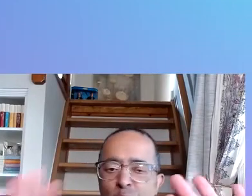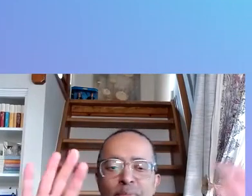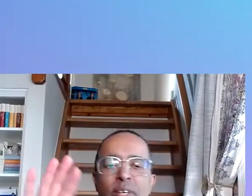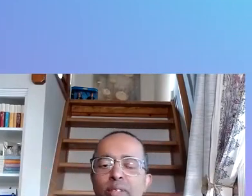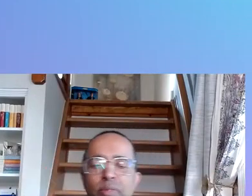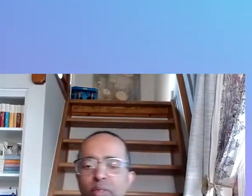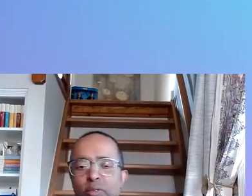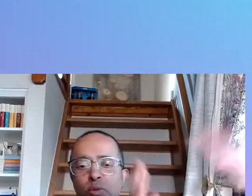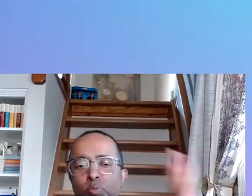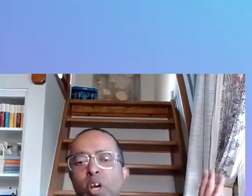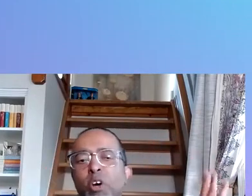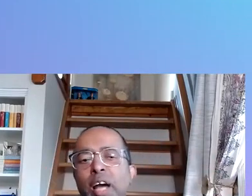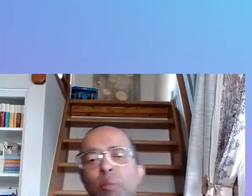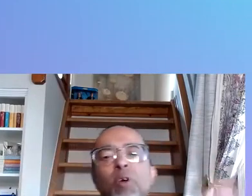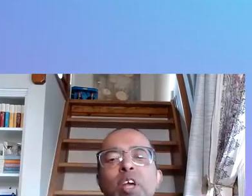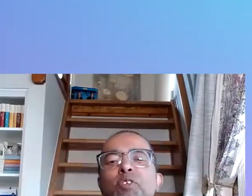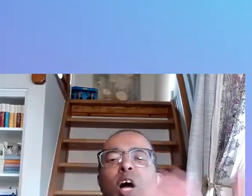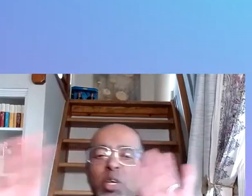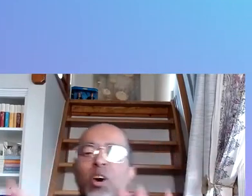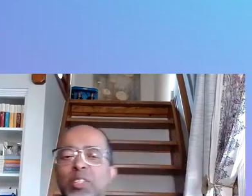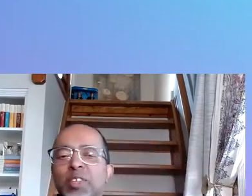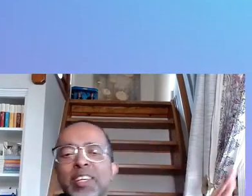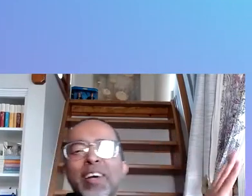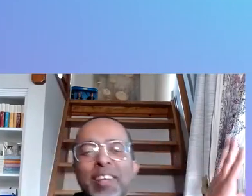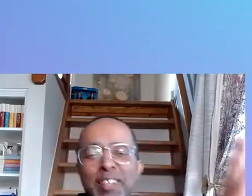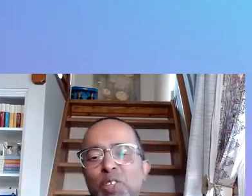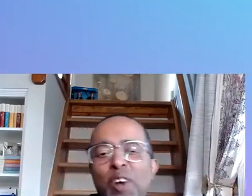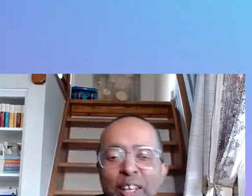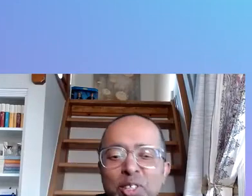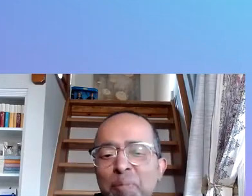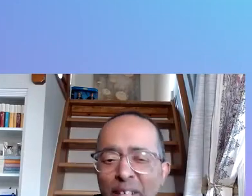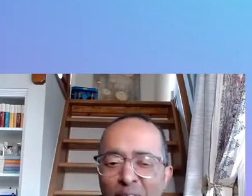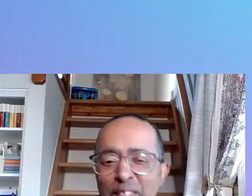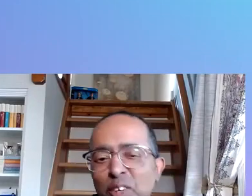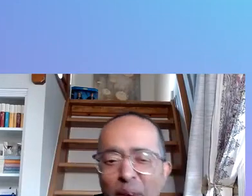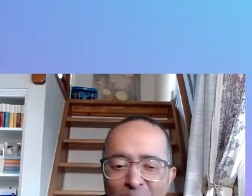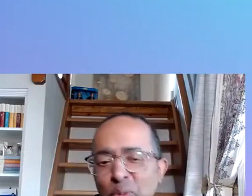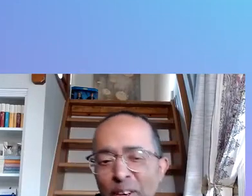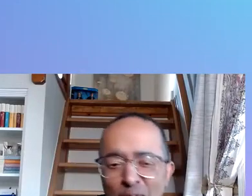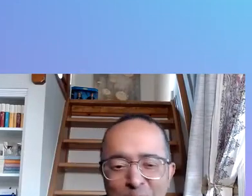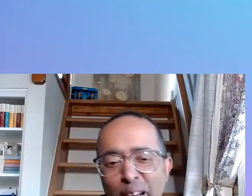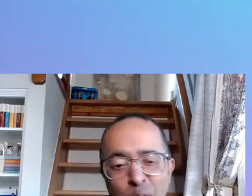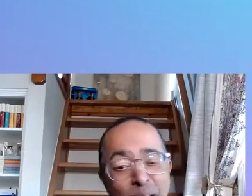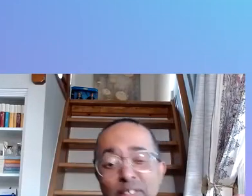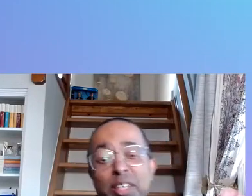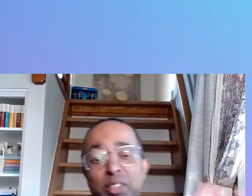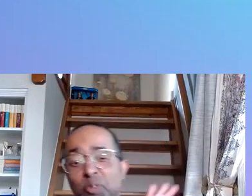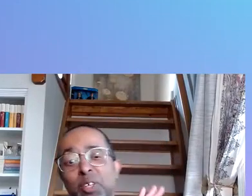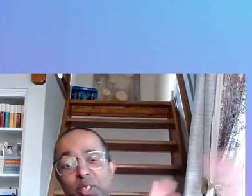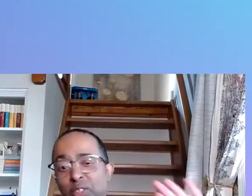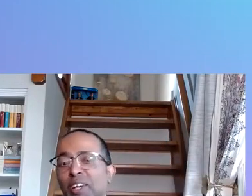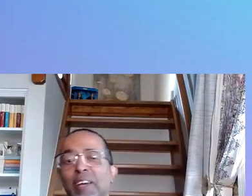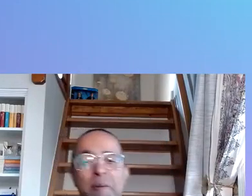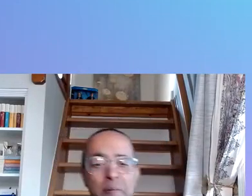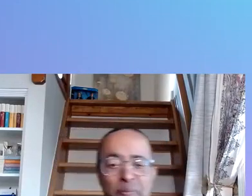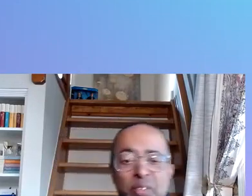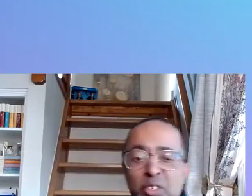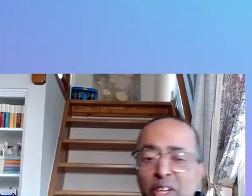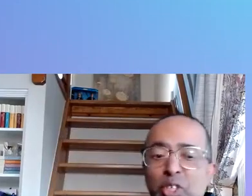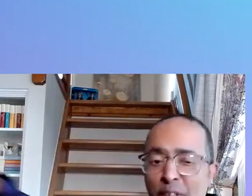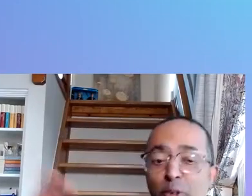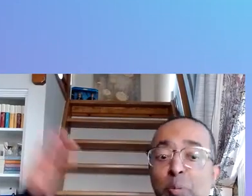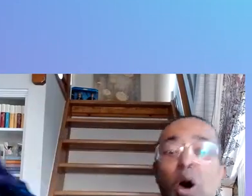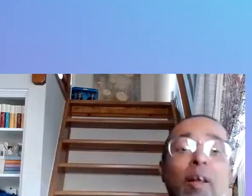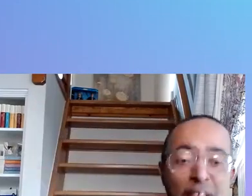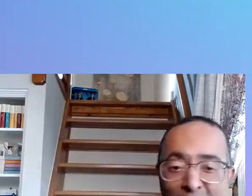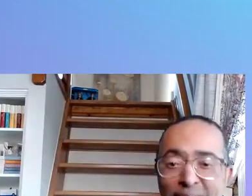okay, just we've gone beyond the let's find some cognitive bias way to fight bias with bias. Like, no, this is an